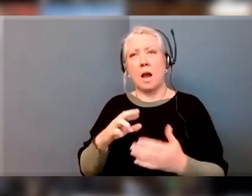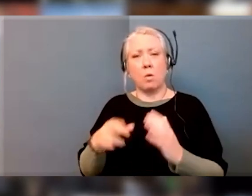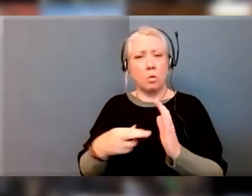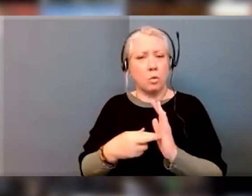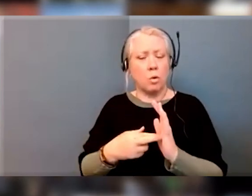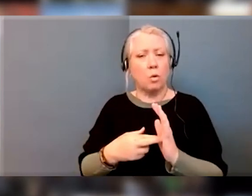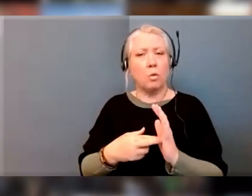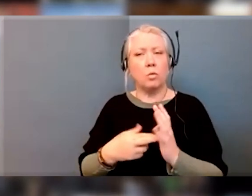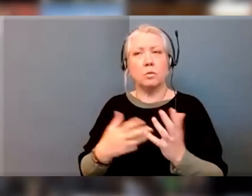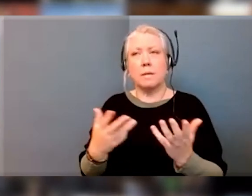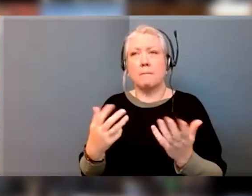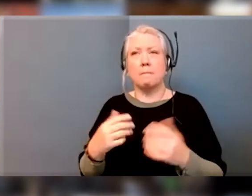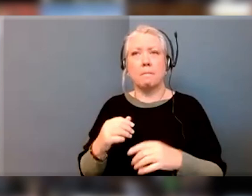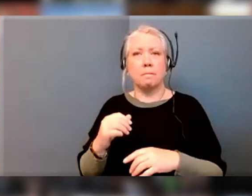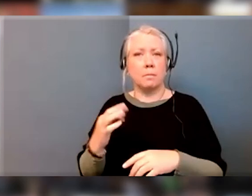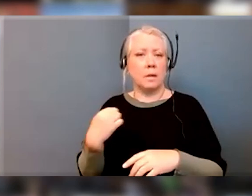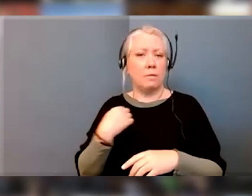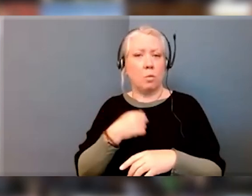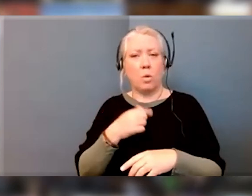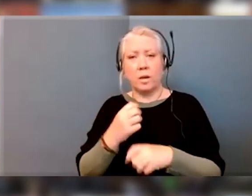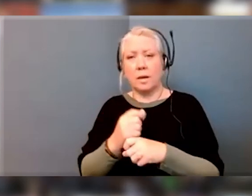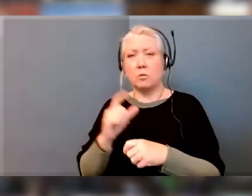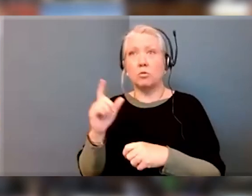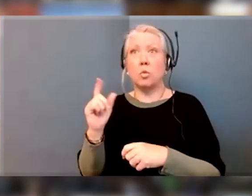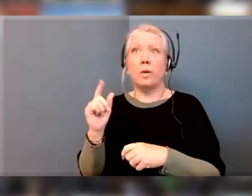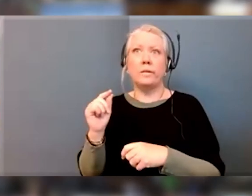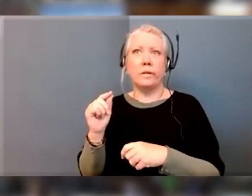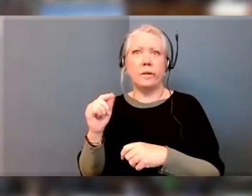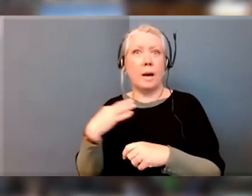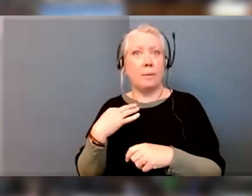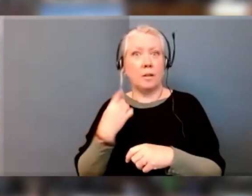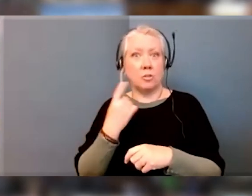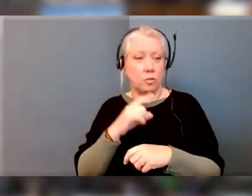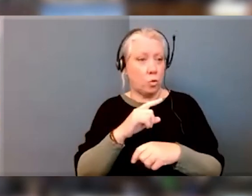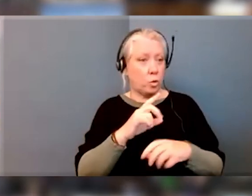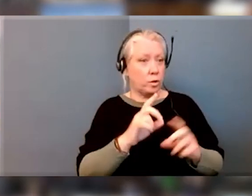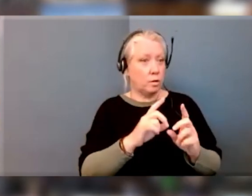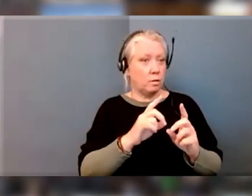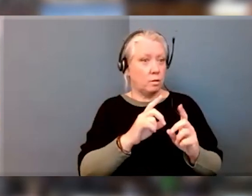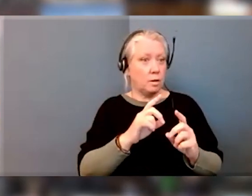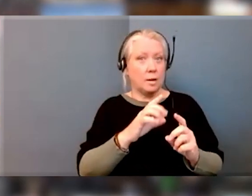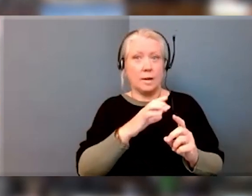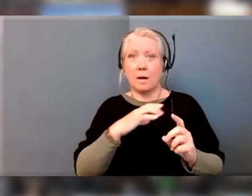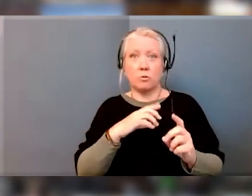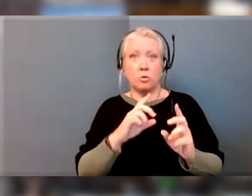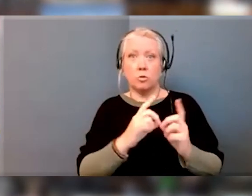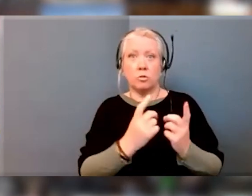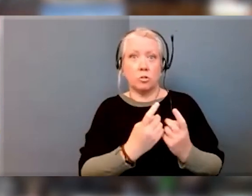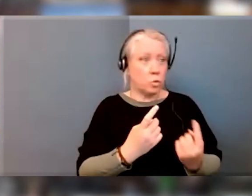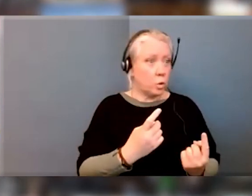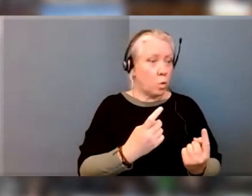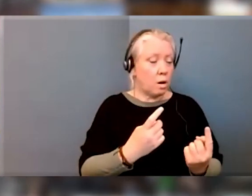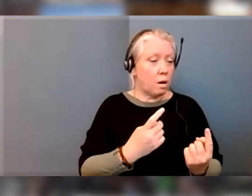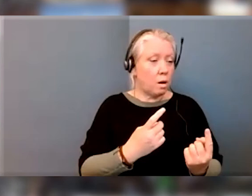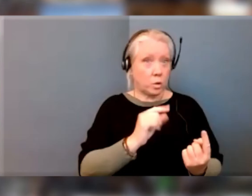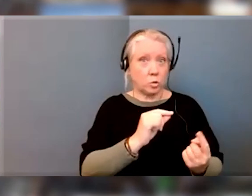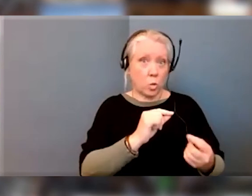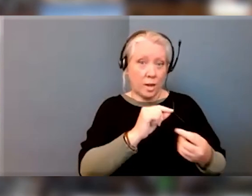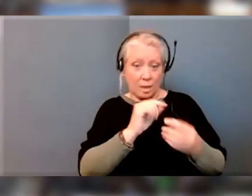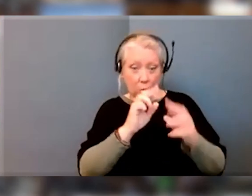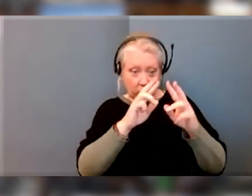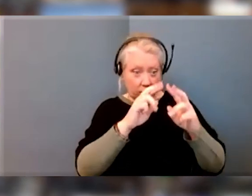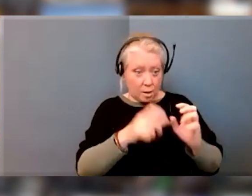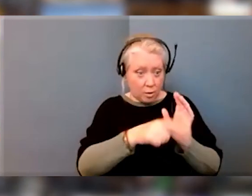applications in just council district 1, let's say, we might find that 5 of them don't meet the eligibility